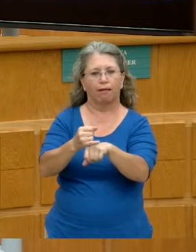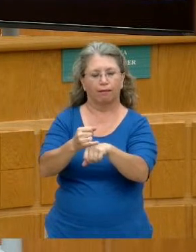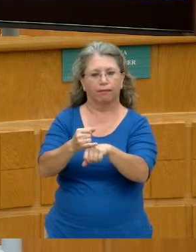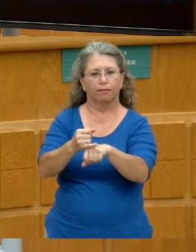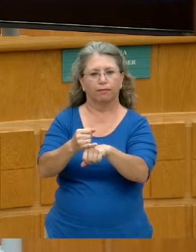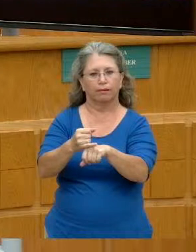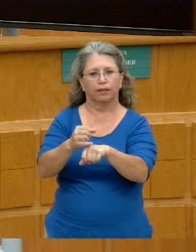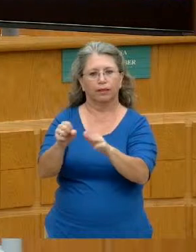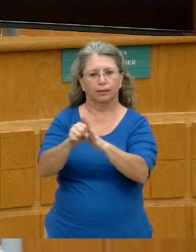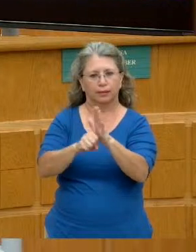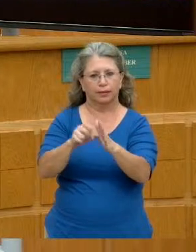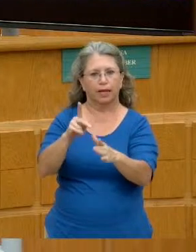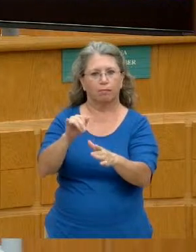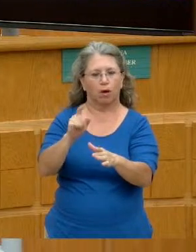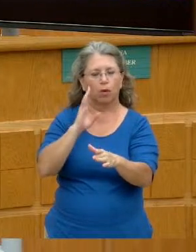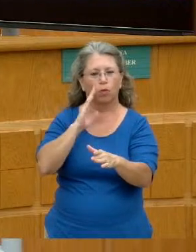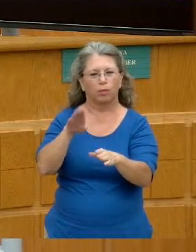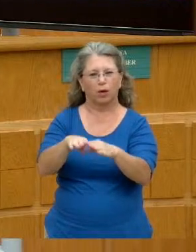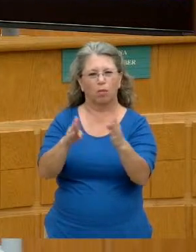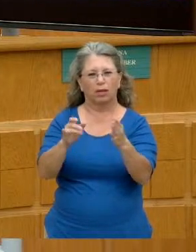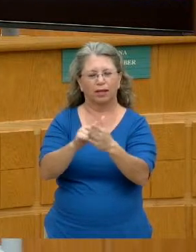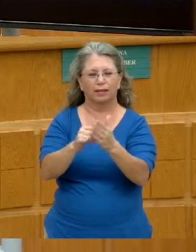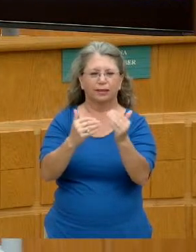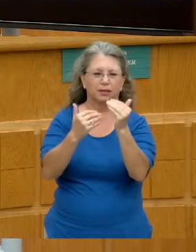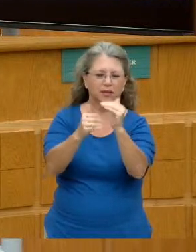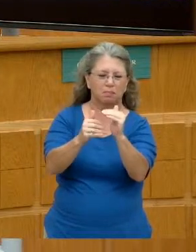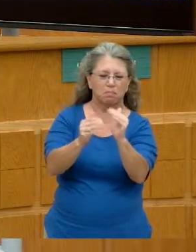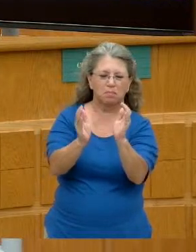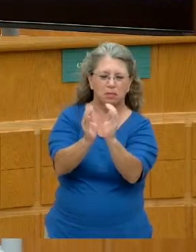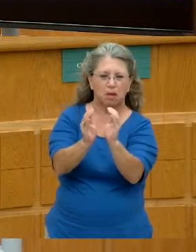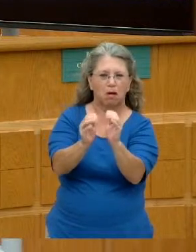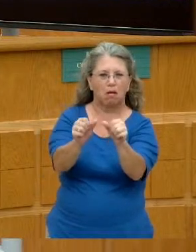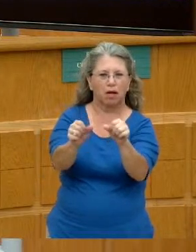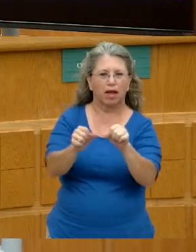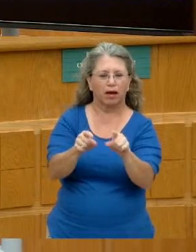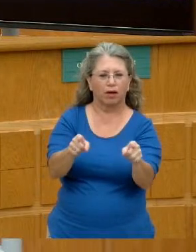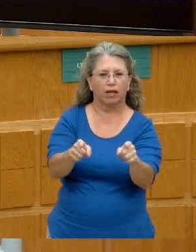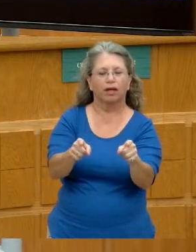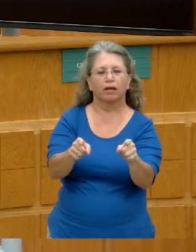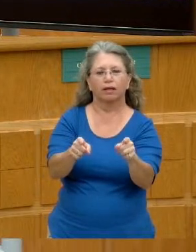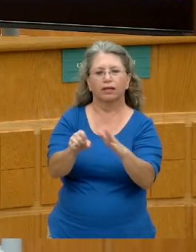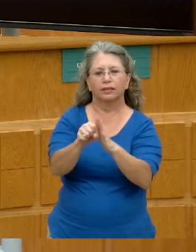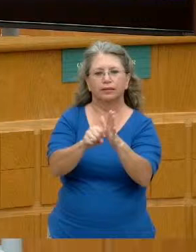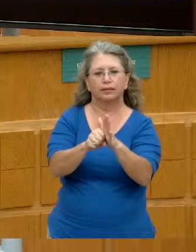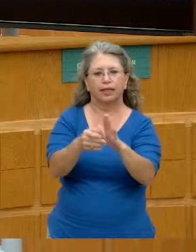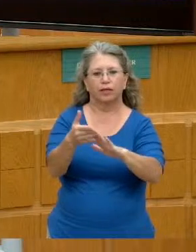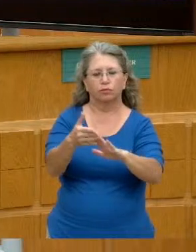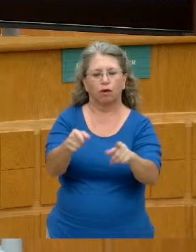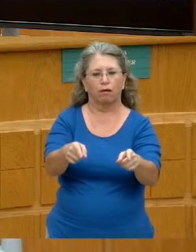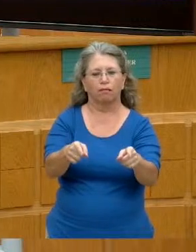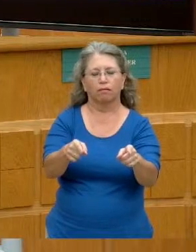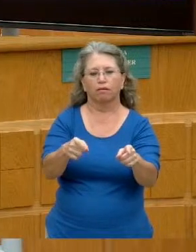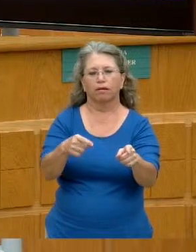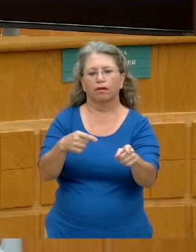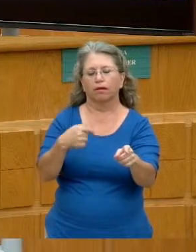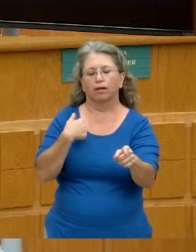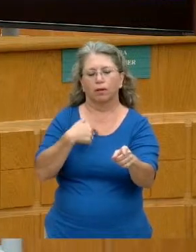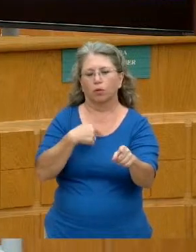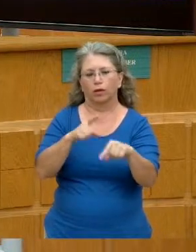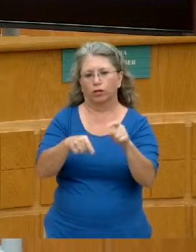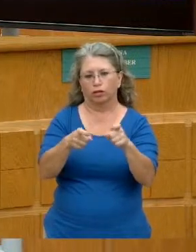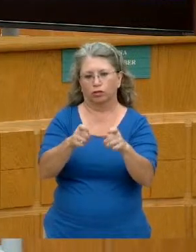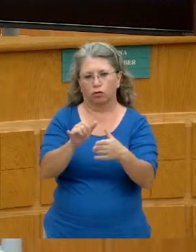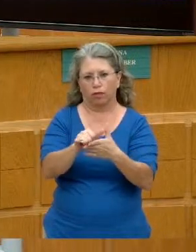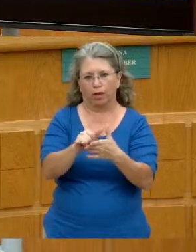and it's a narrow stretch of the beach, so that is something we couldn't control. Also,